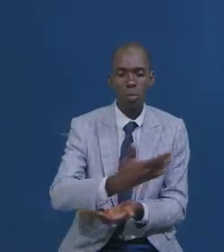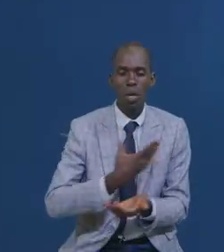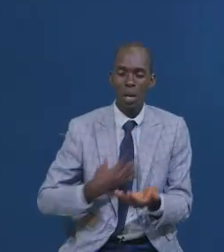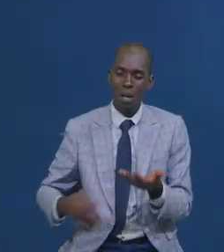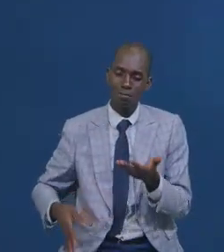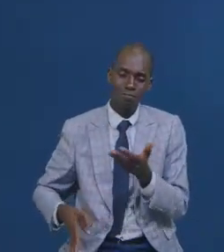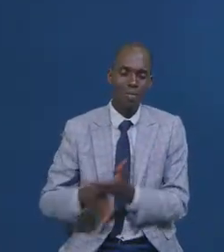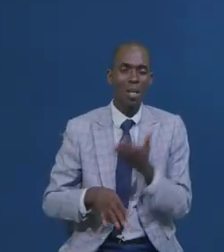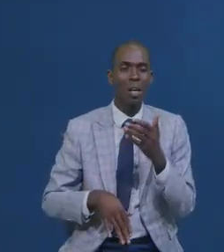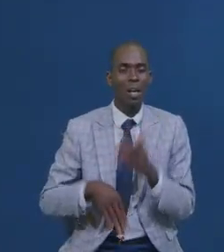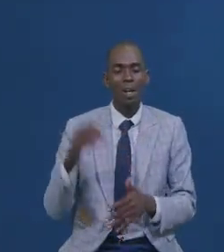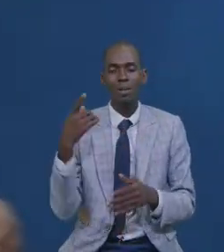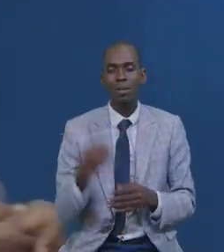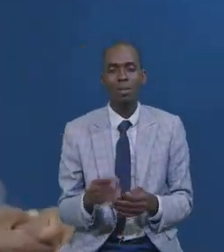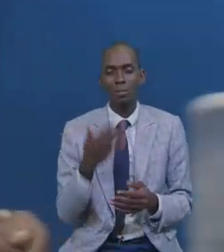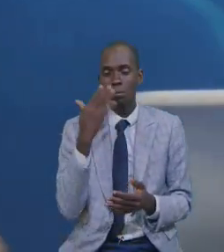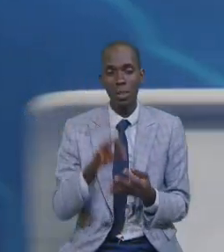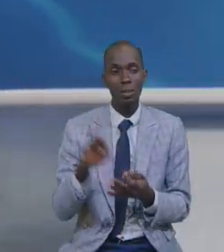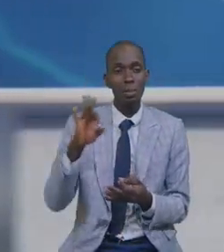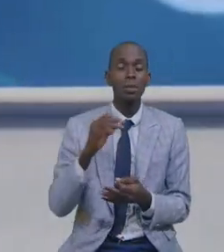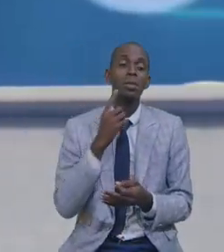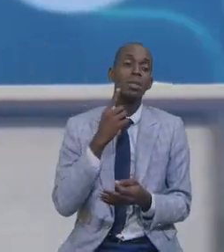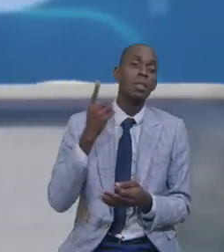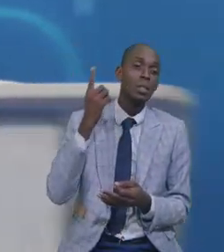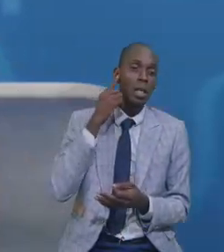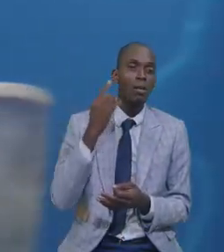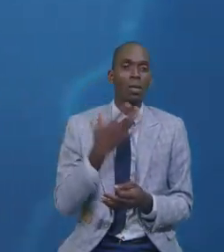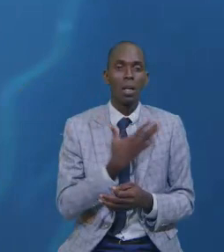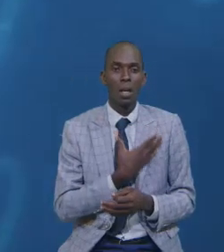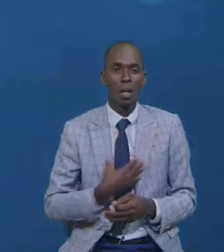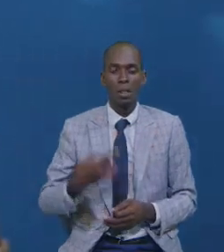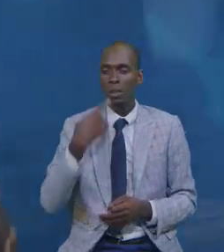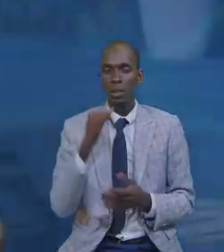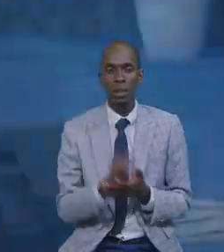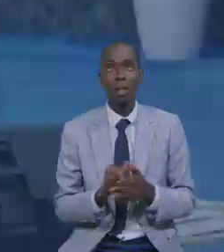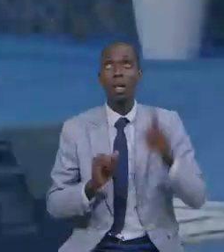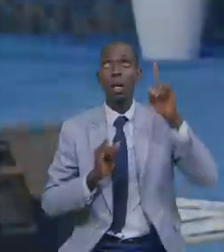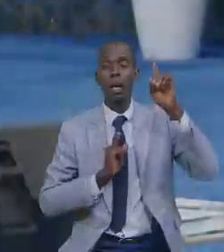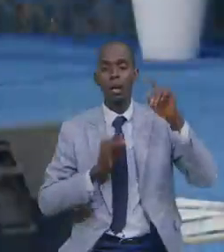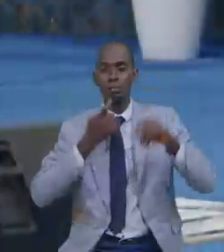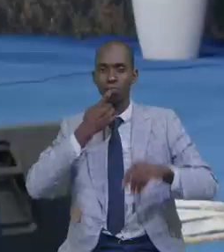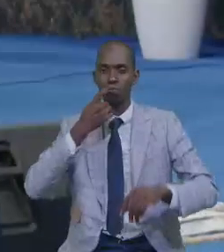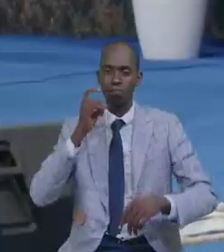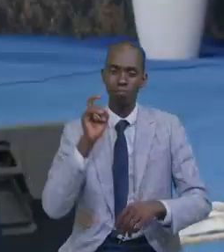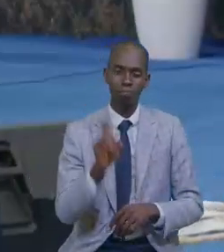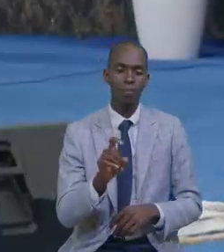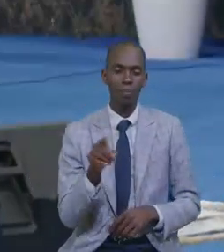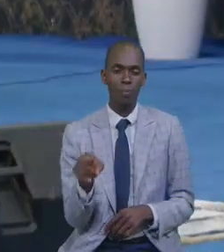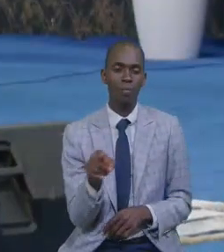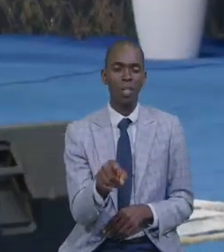and dumb, and he said, I charge thee. It's not